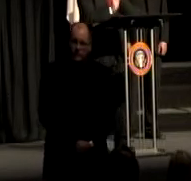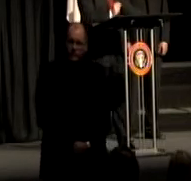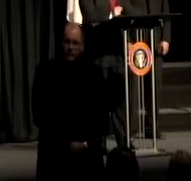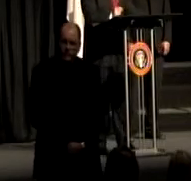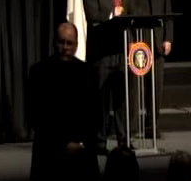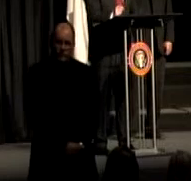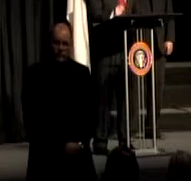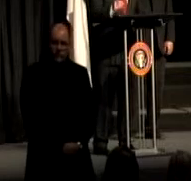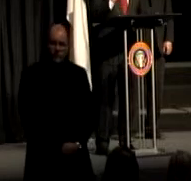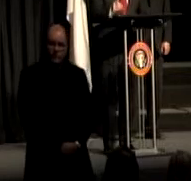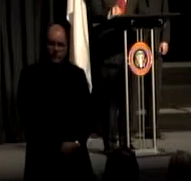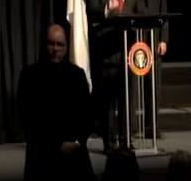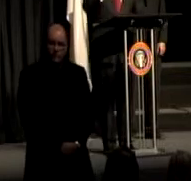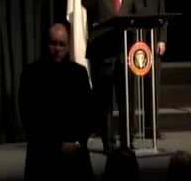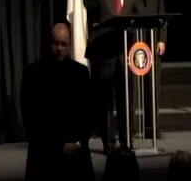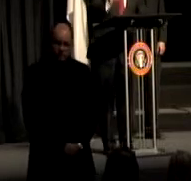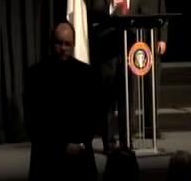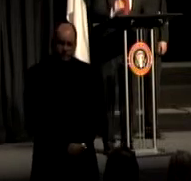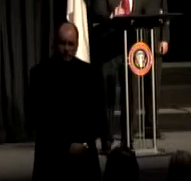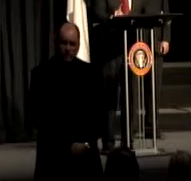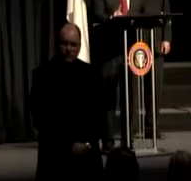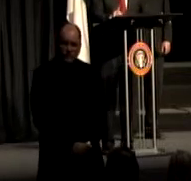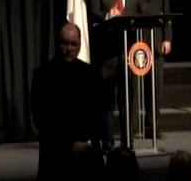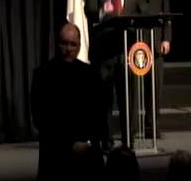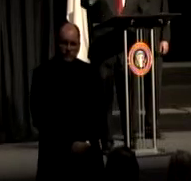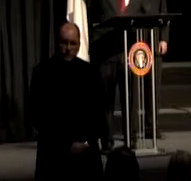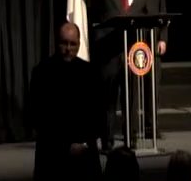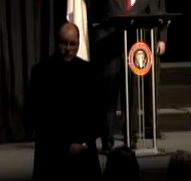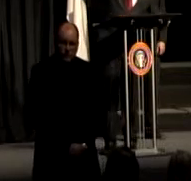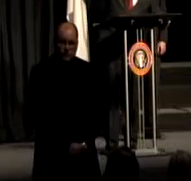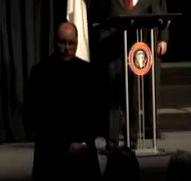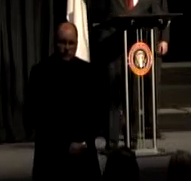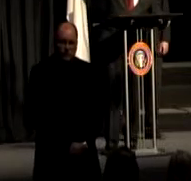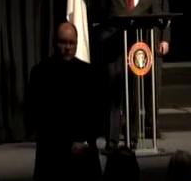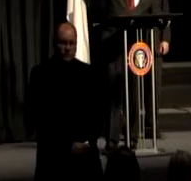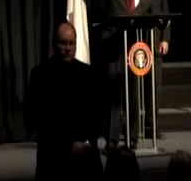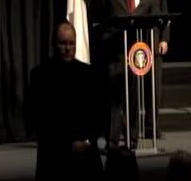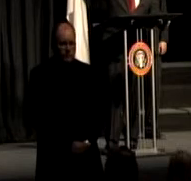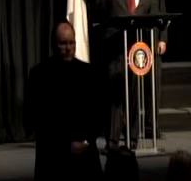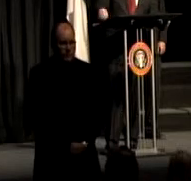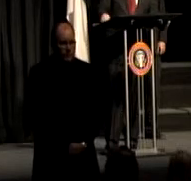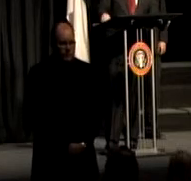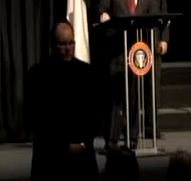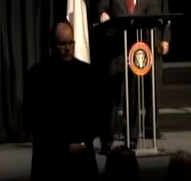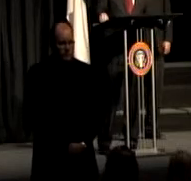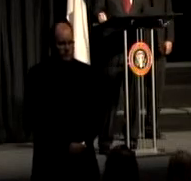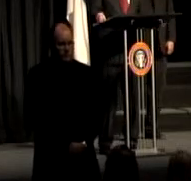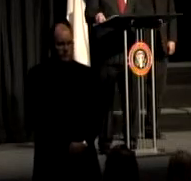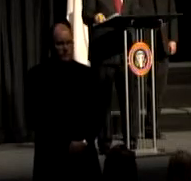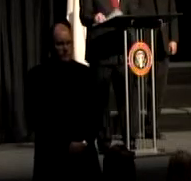everything that takes place but you know everything that takes place is to bring glory and honor to God